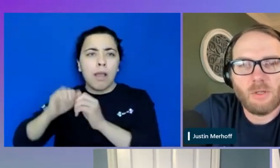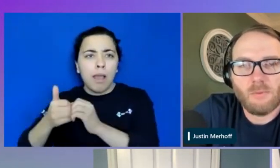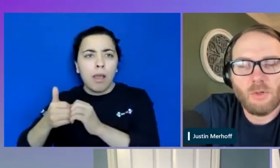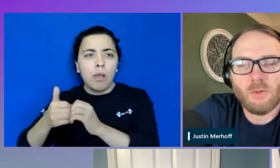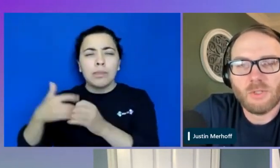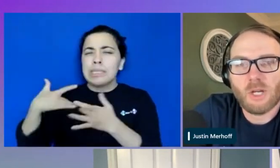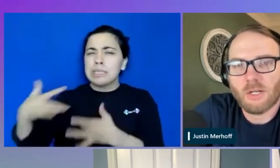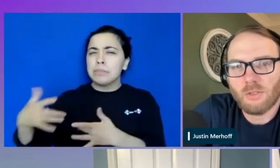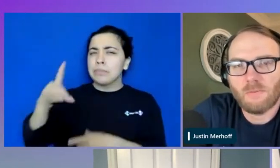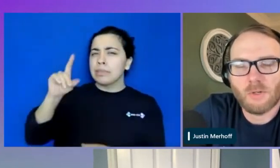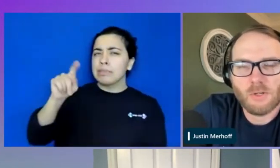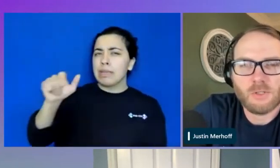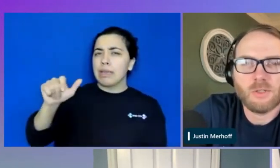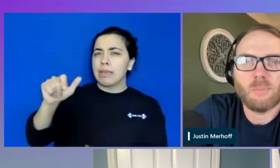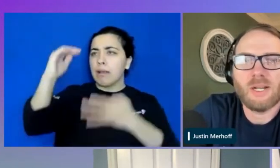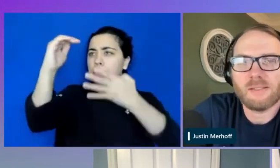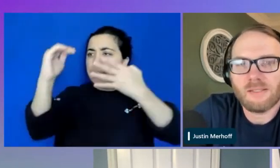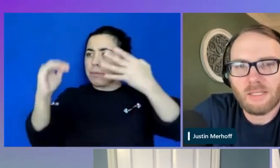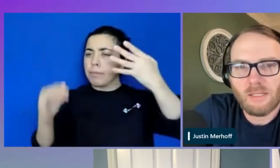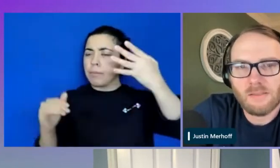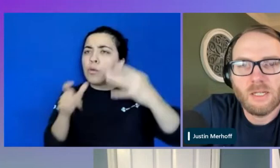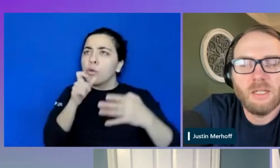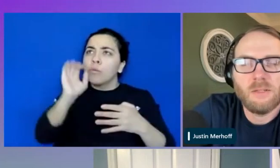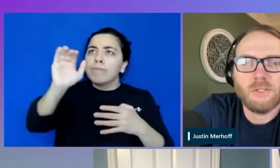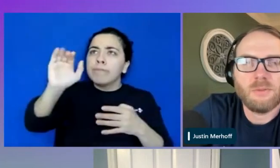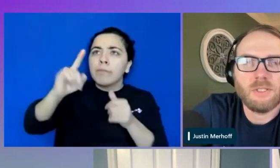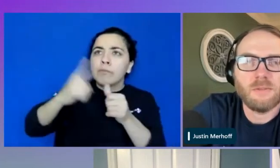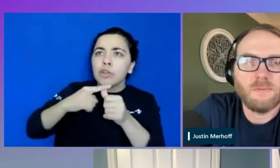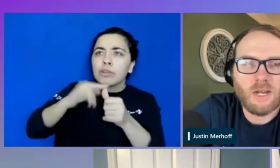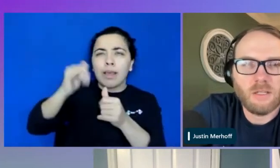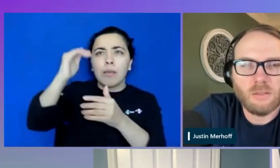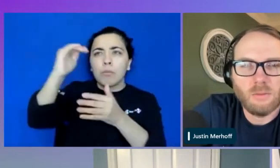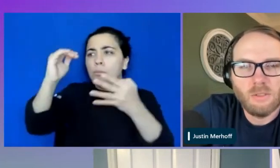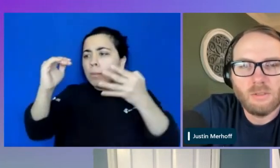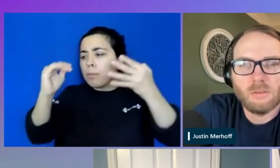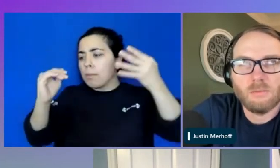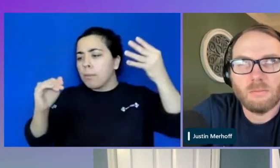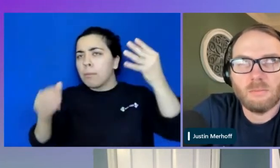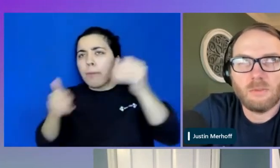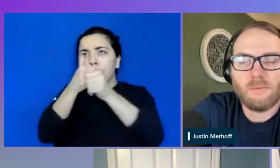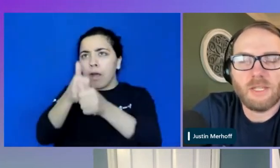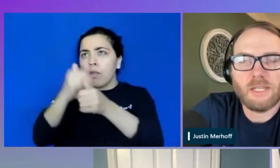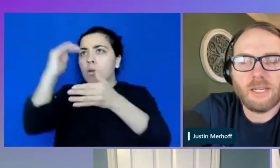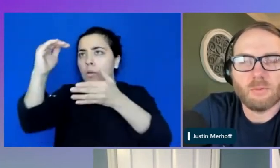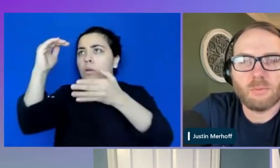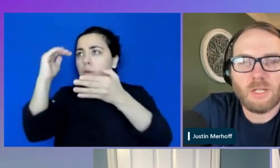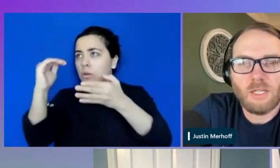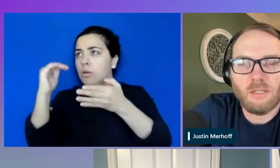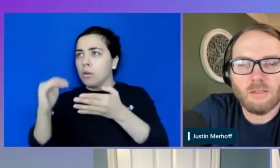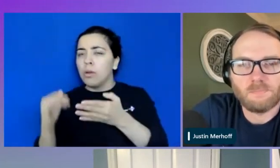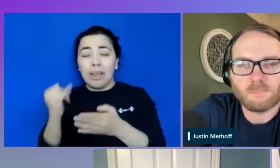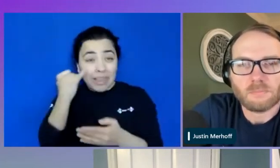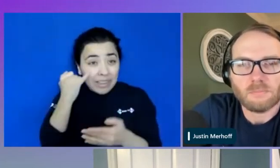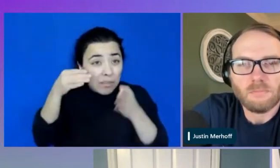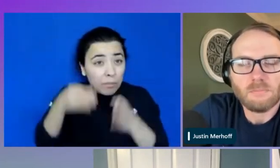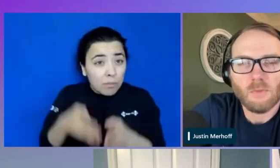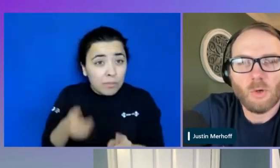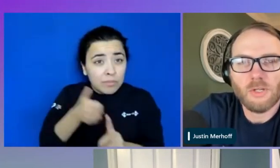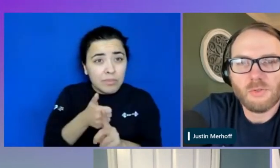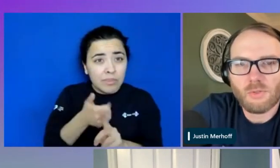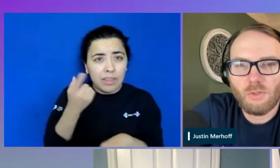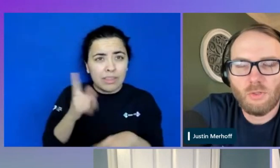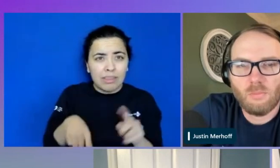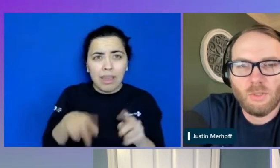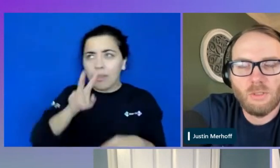data flow of who to talk to first or the processes that you need to follow. Well, if they can't read